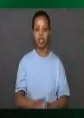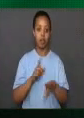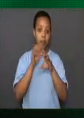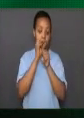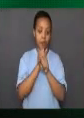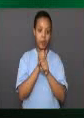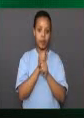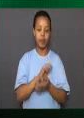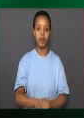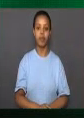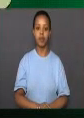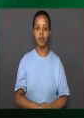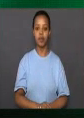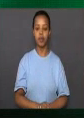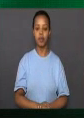Time's up.